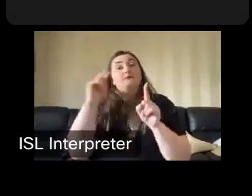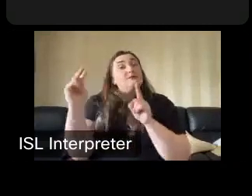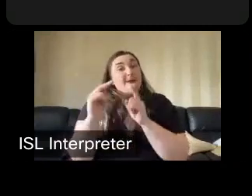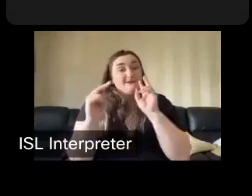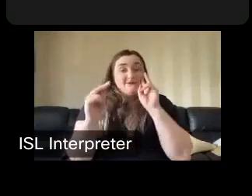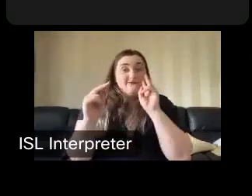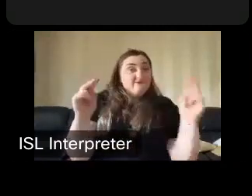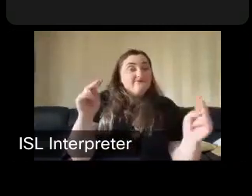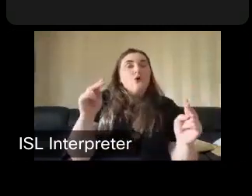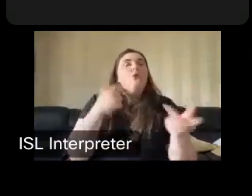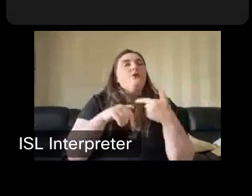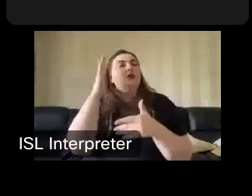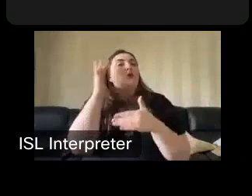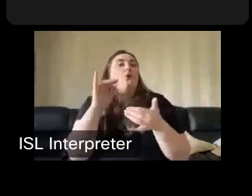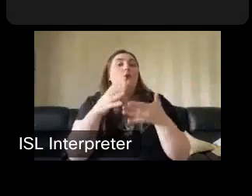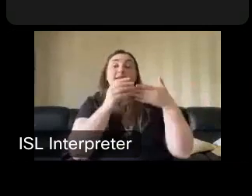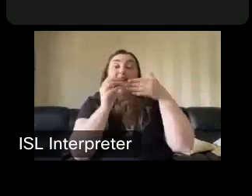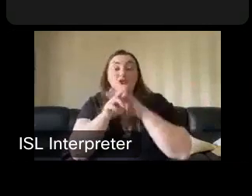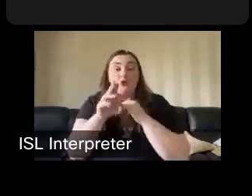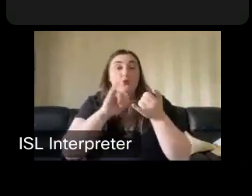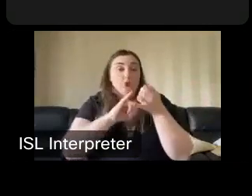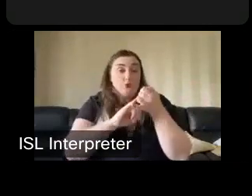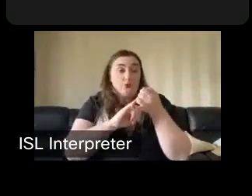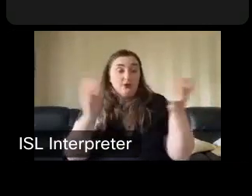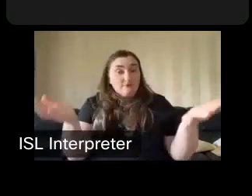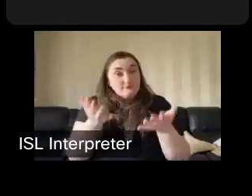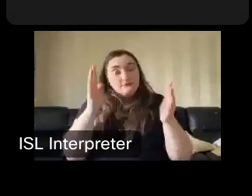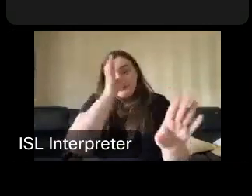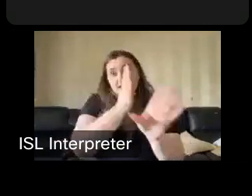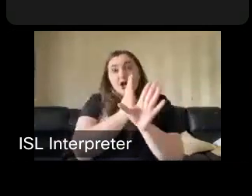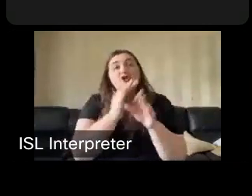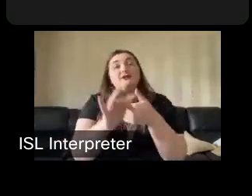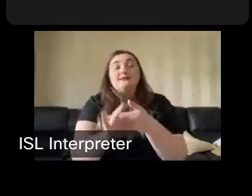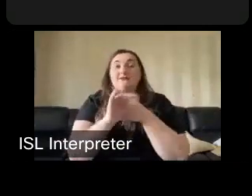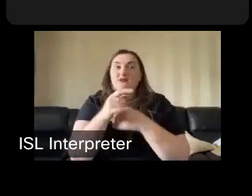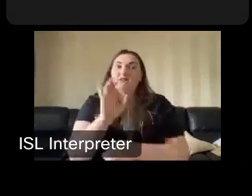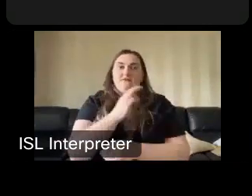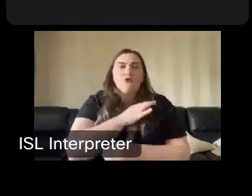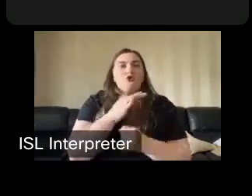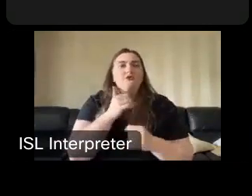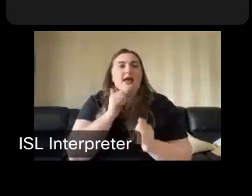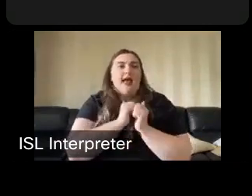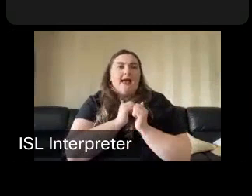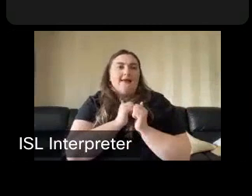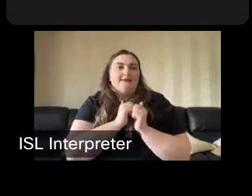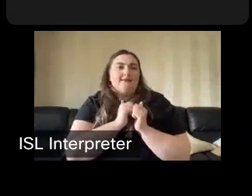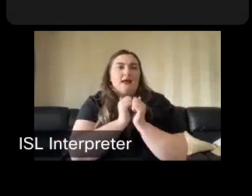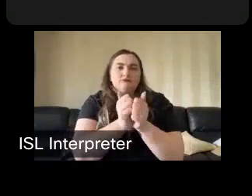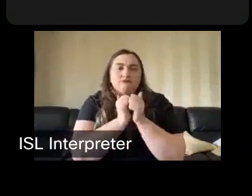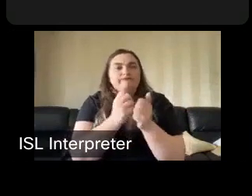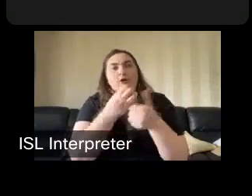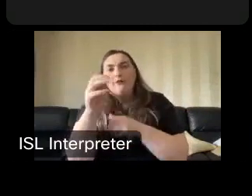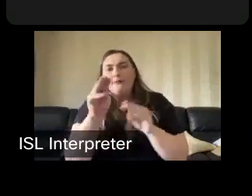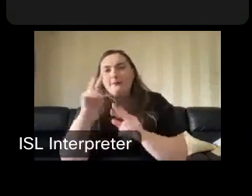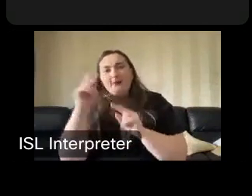leaders who encourage psychological safety, they're very good at appreciating other people's point of view.